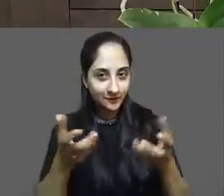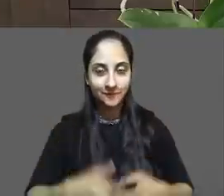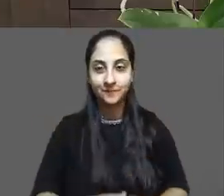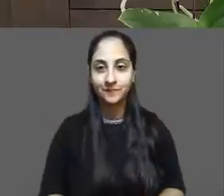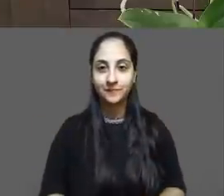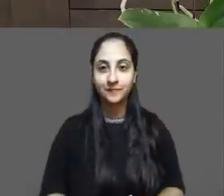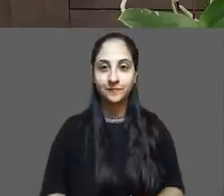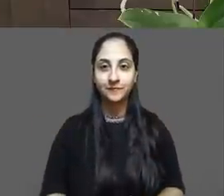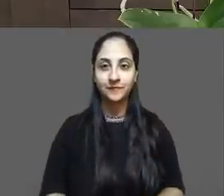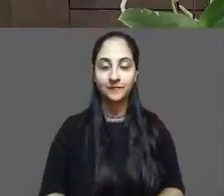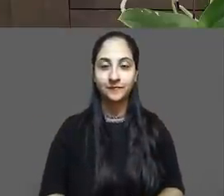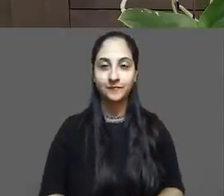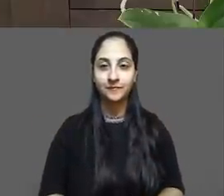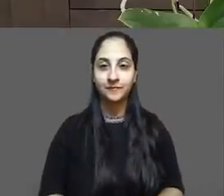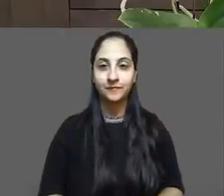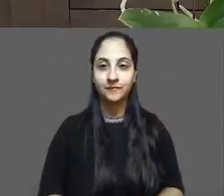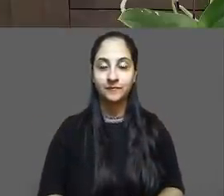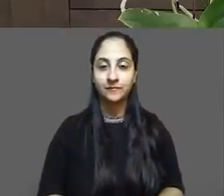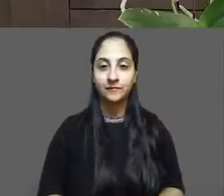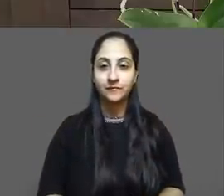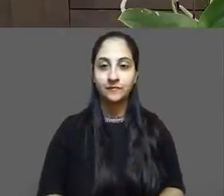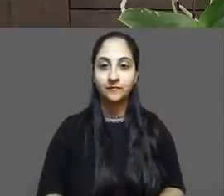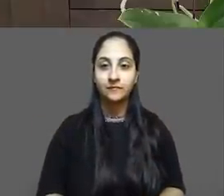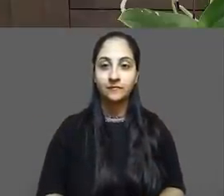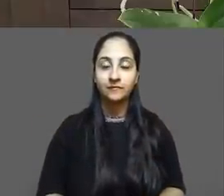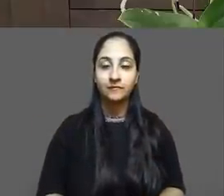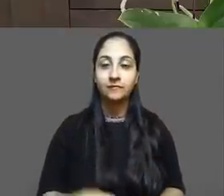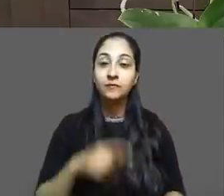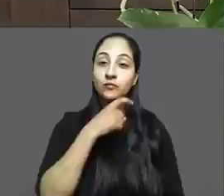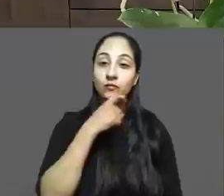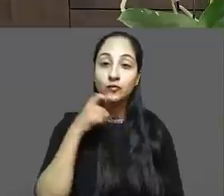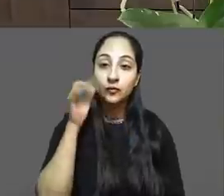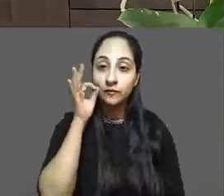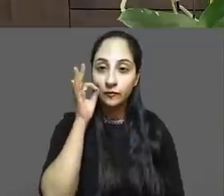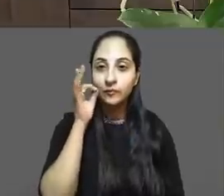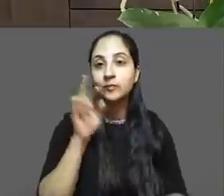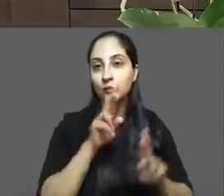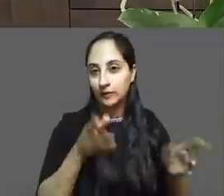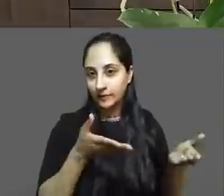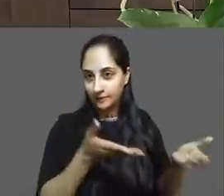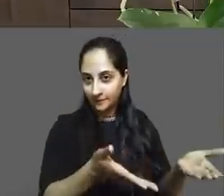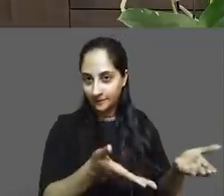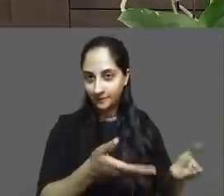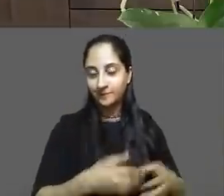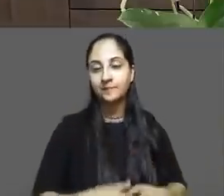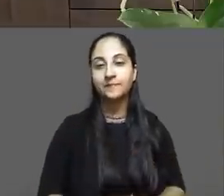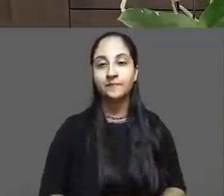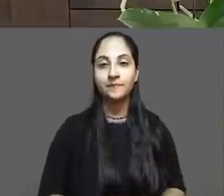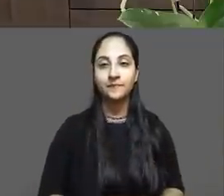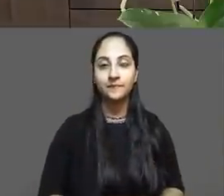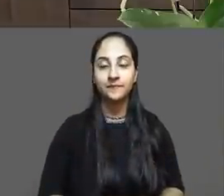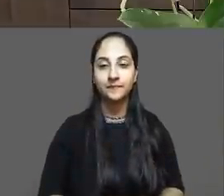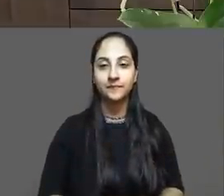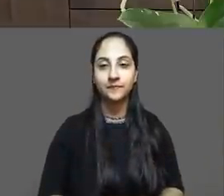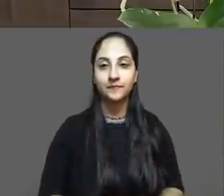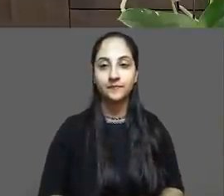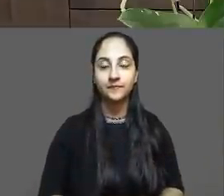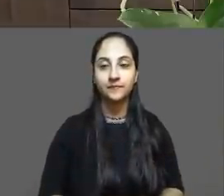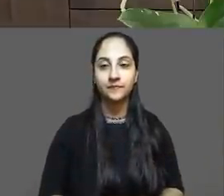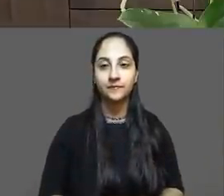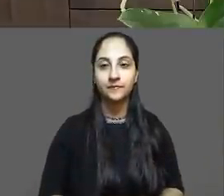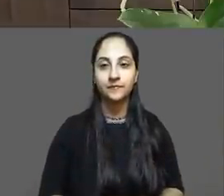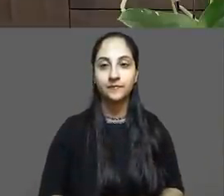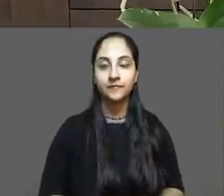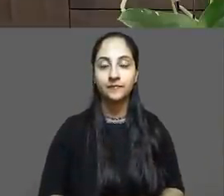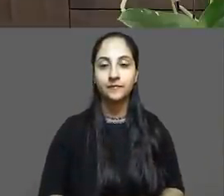we make like a fruit salad. So I have some, I have the ingredients ready for you.